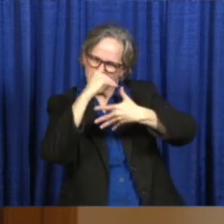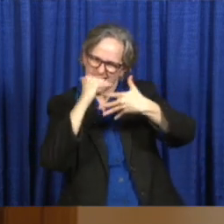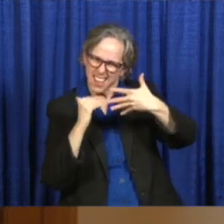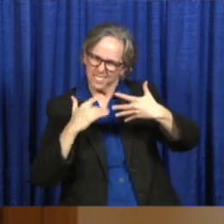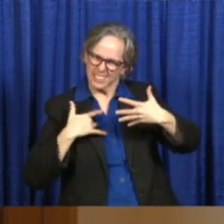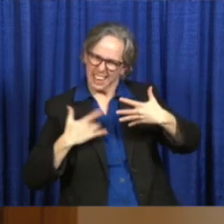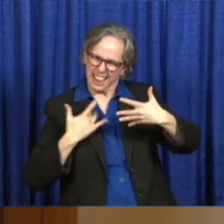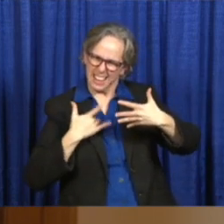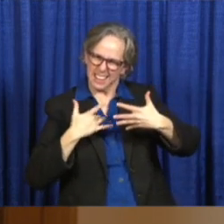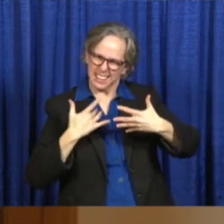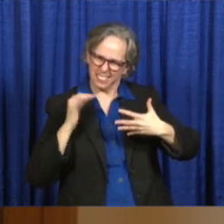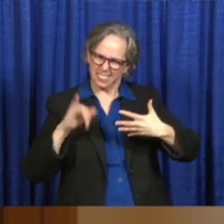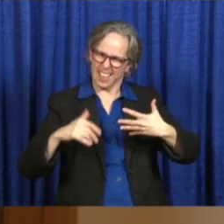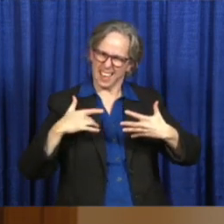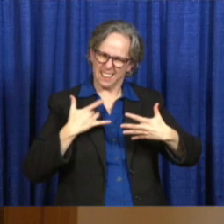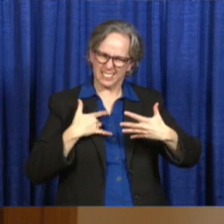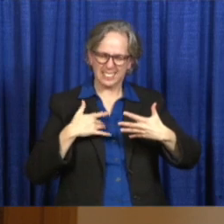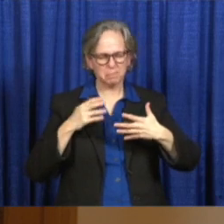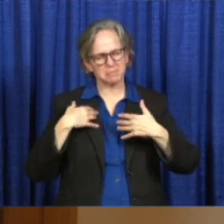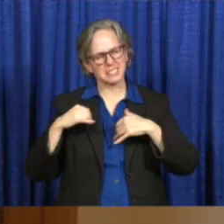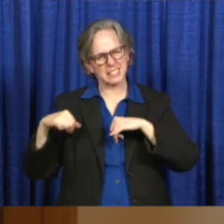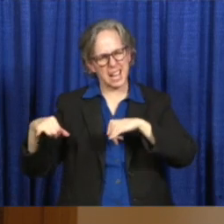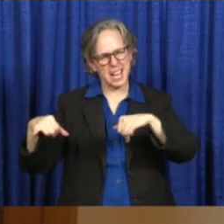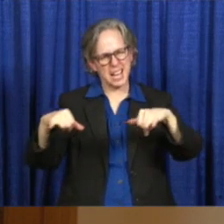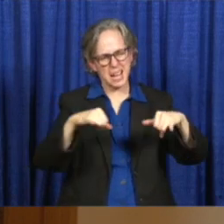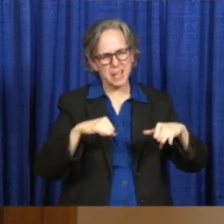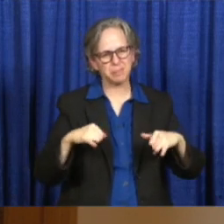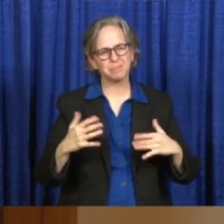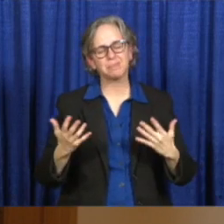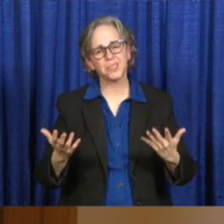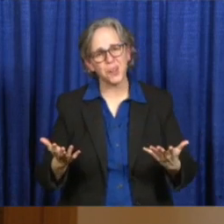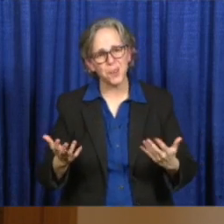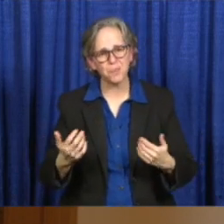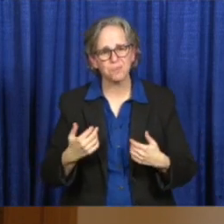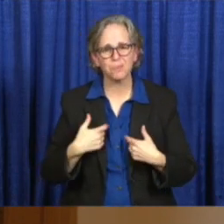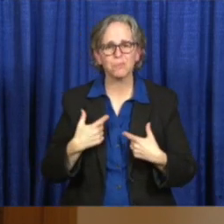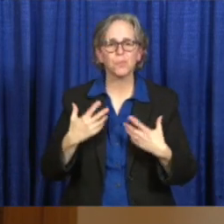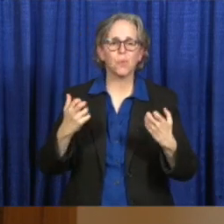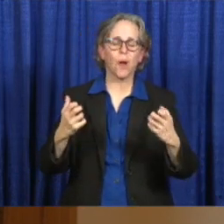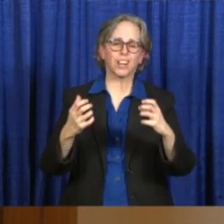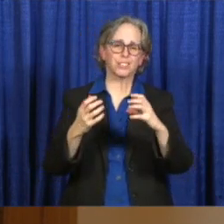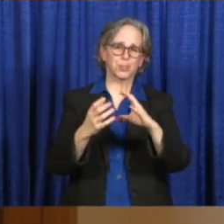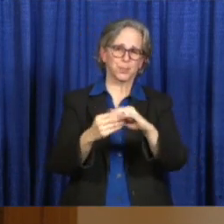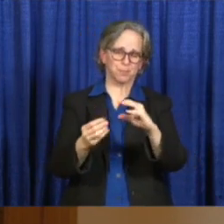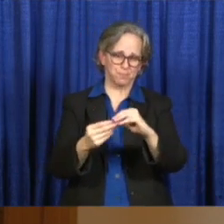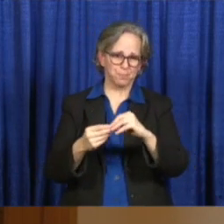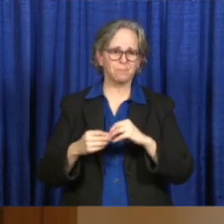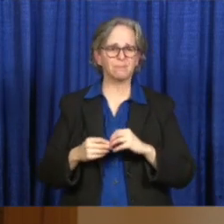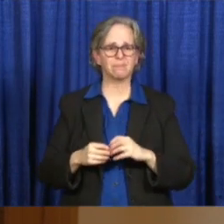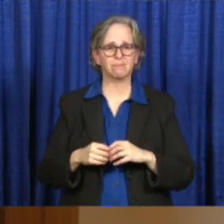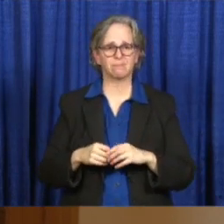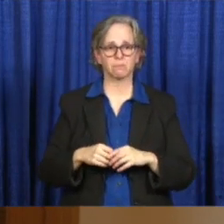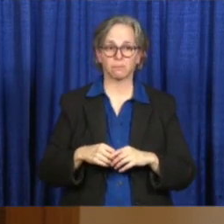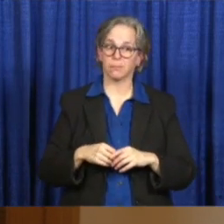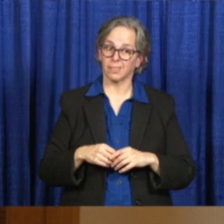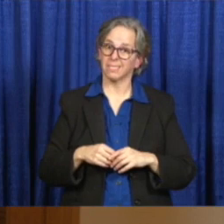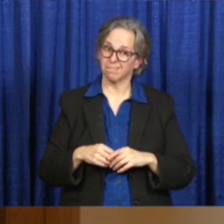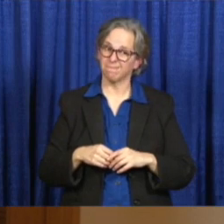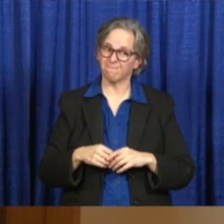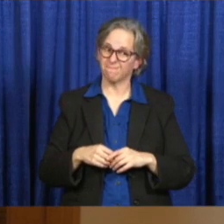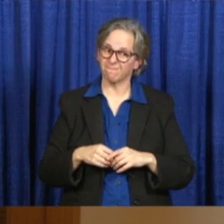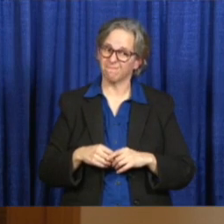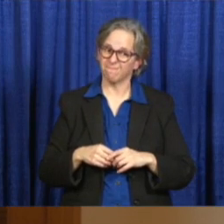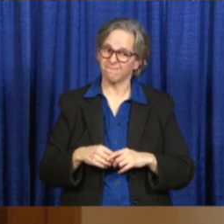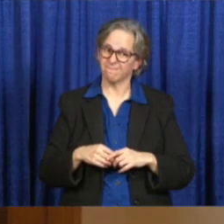next slide. I want to talk without Colbert wagging my finger too much. I want to just talk